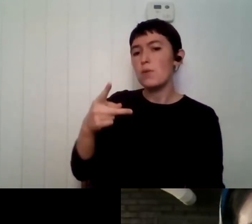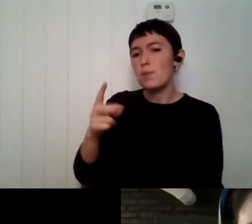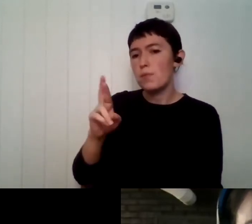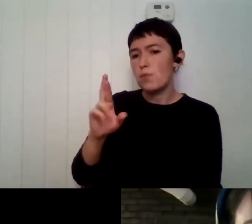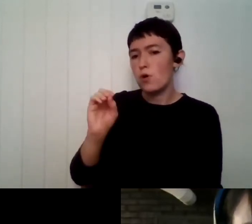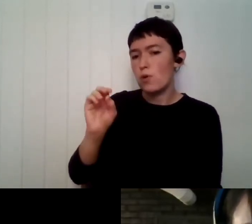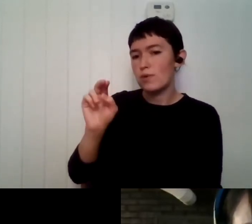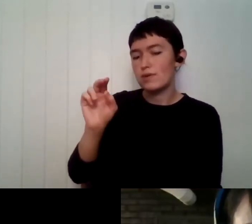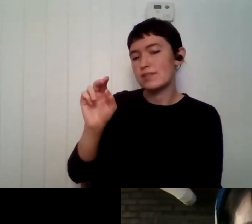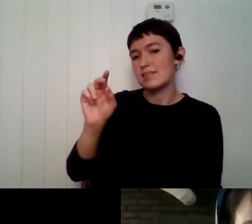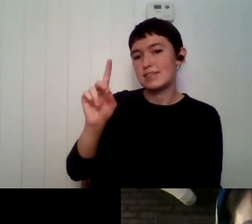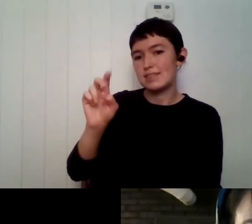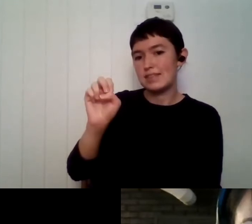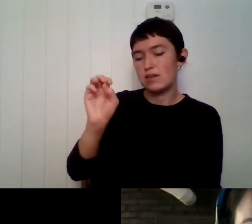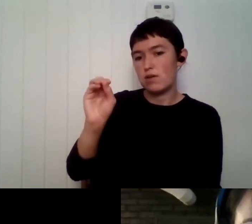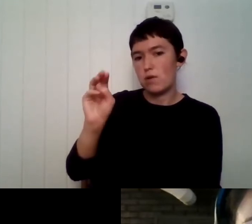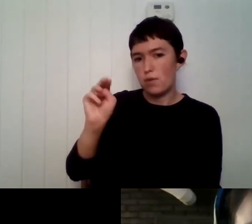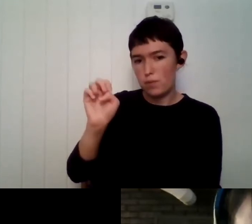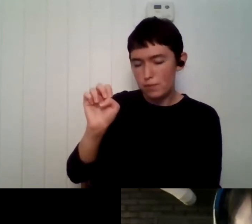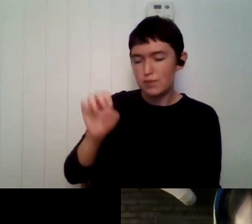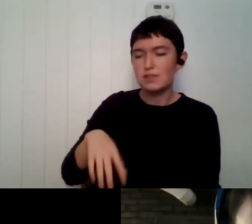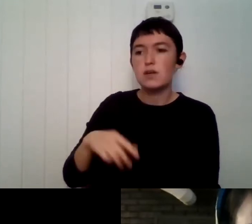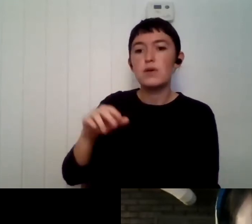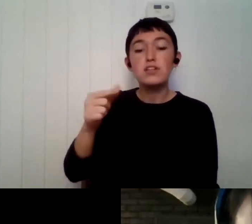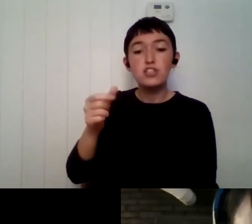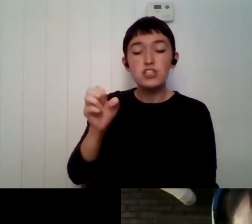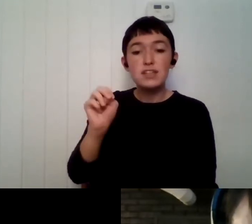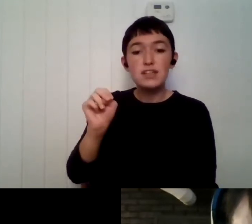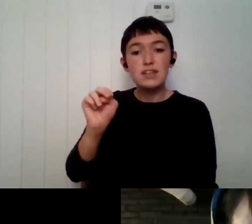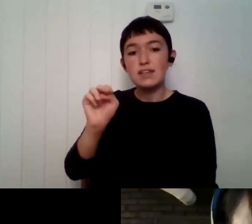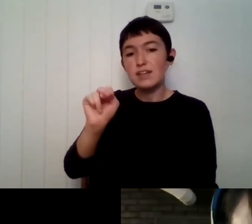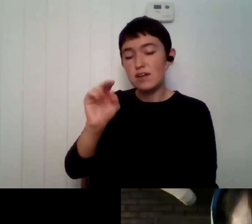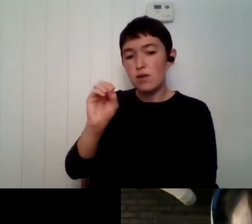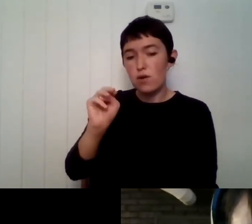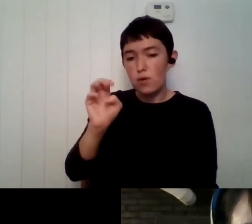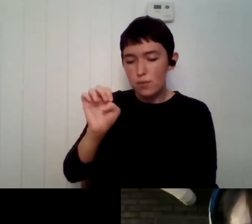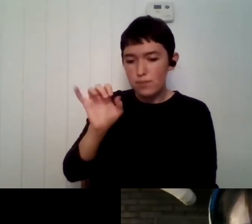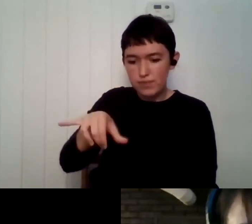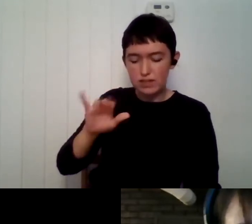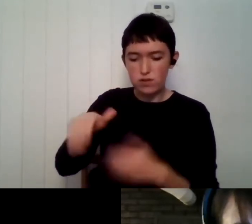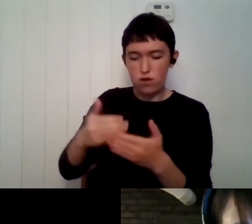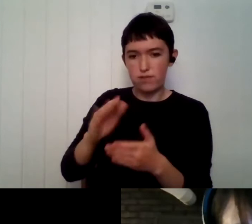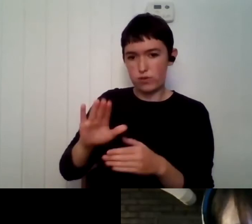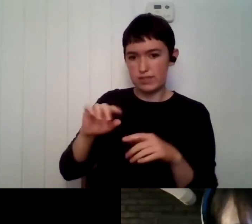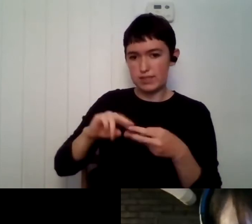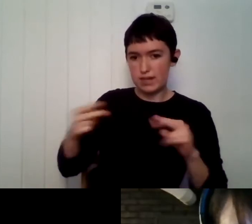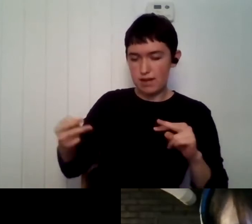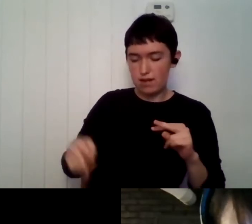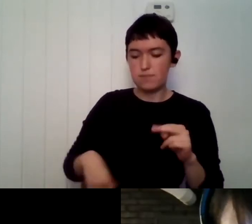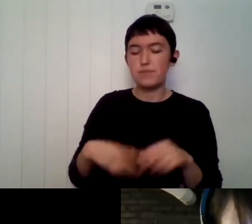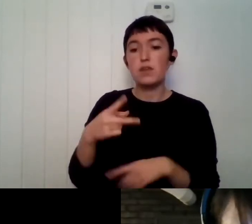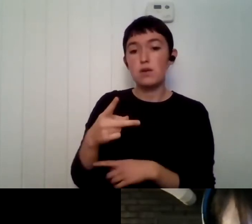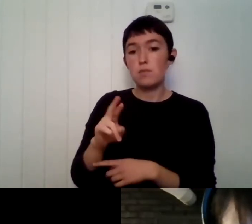your genome is the DNA. So that's all your DNA that you got in your body on the whole. And then your proteome is